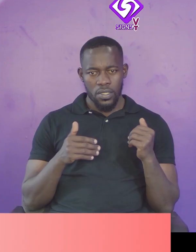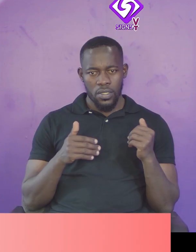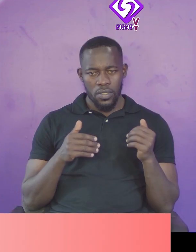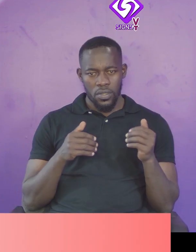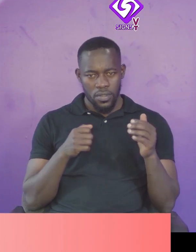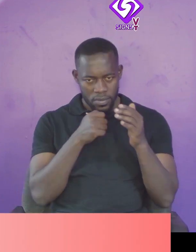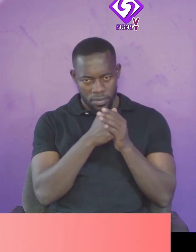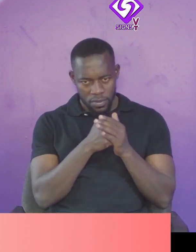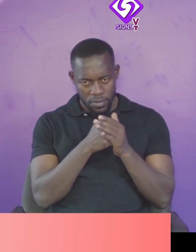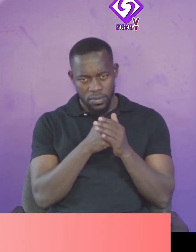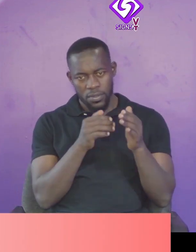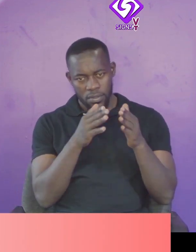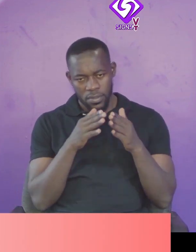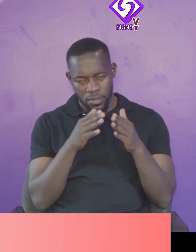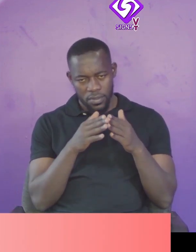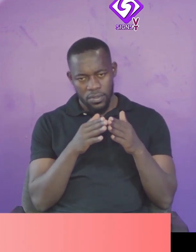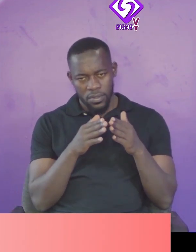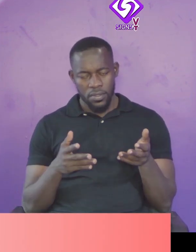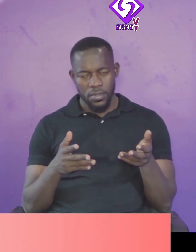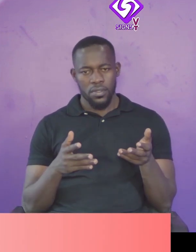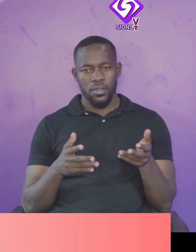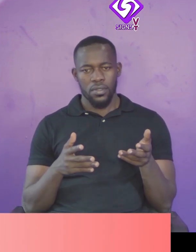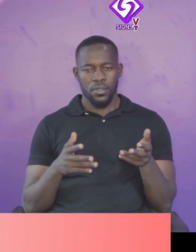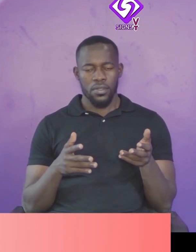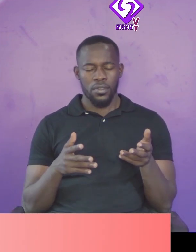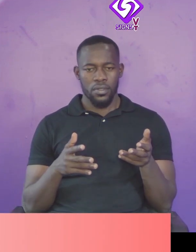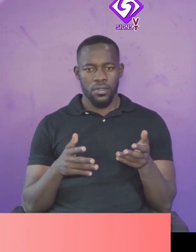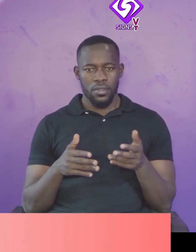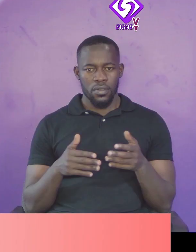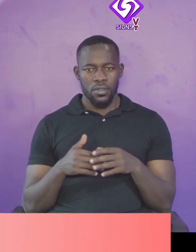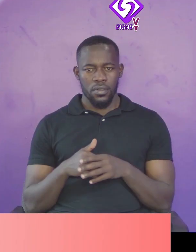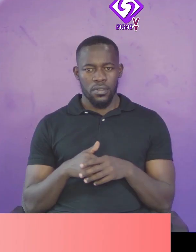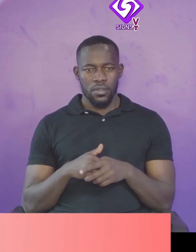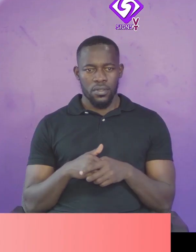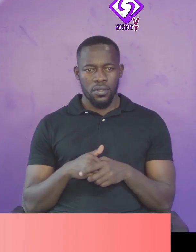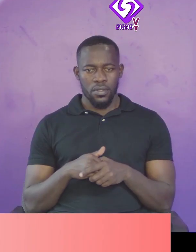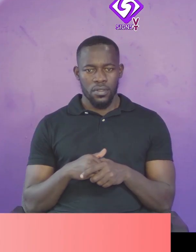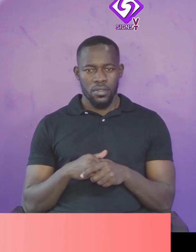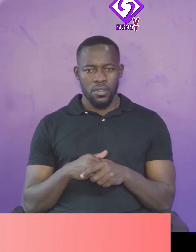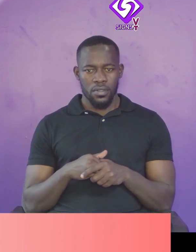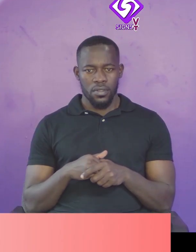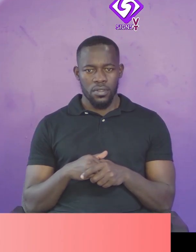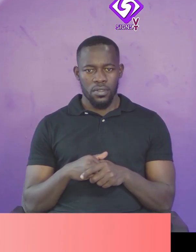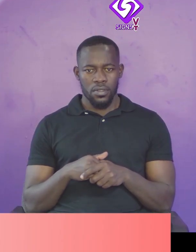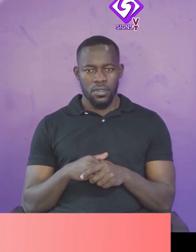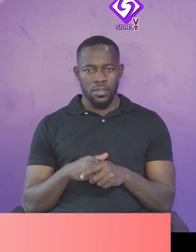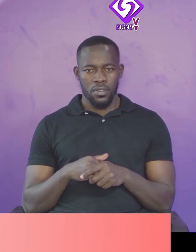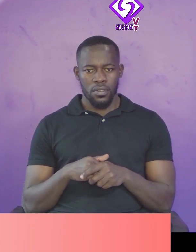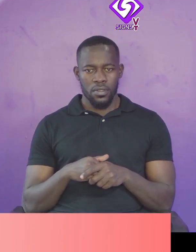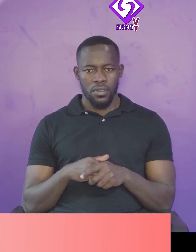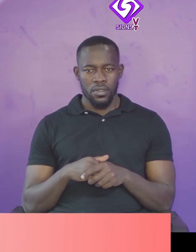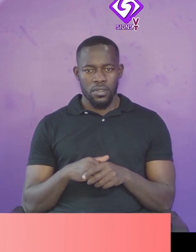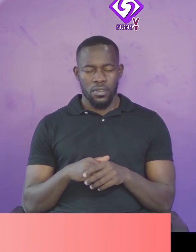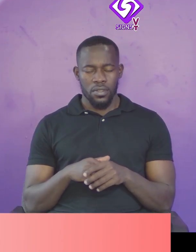I knew where you are going. I know. I really, what you want to speak, I already predict in my head what you want to